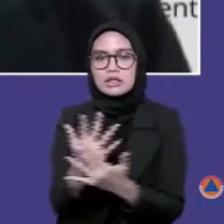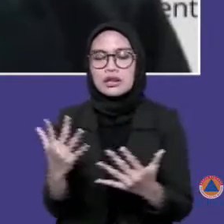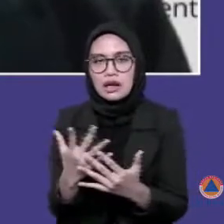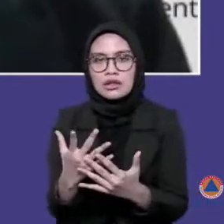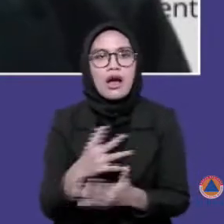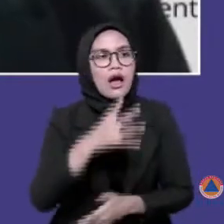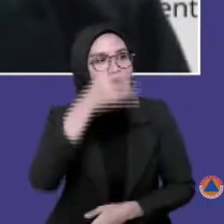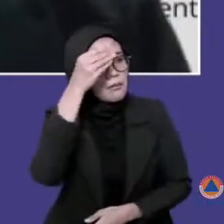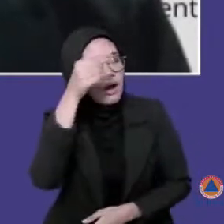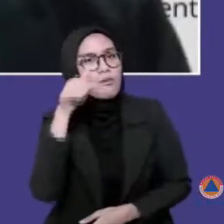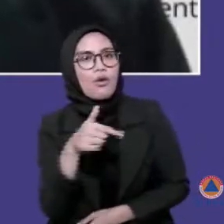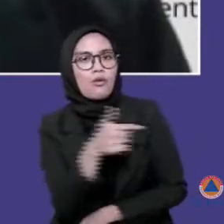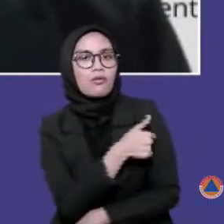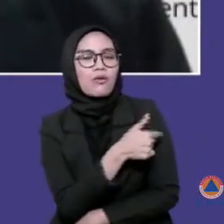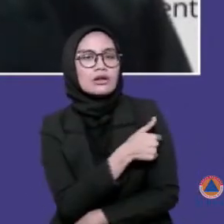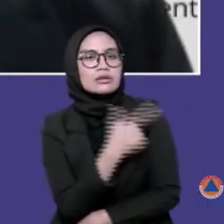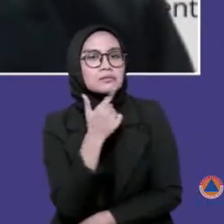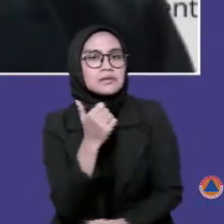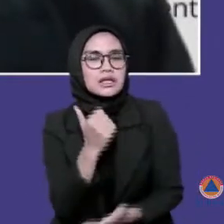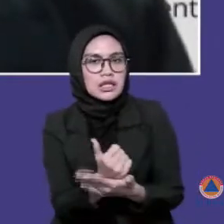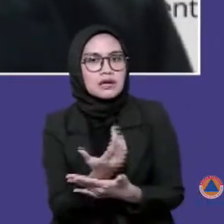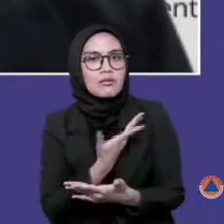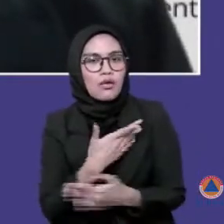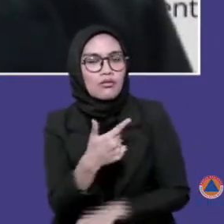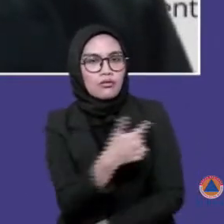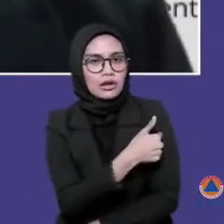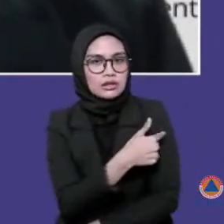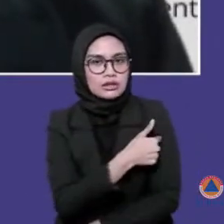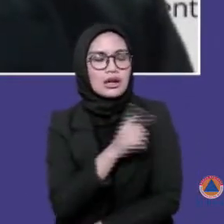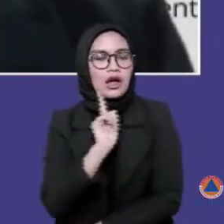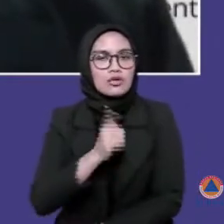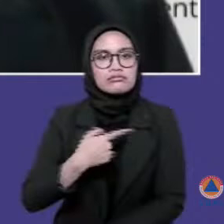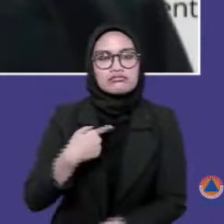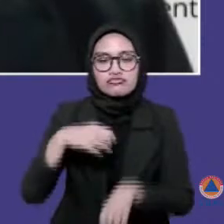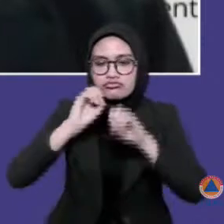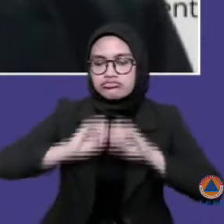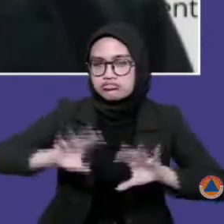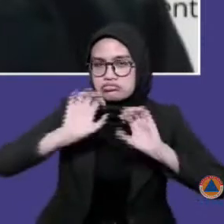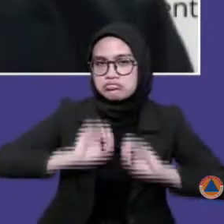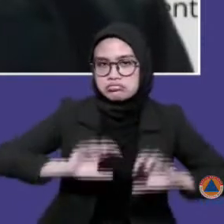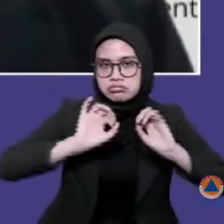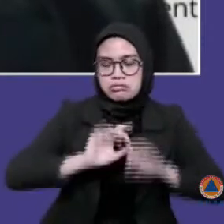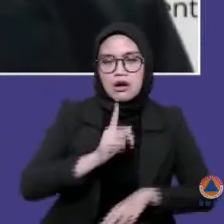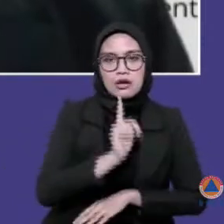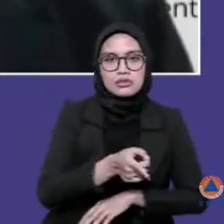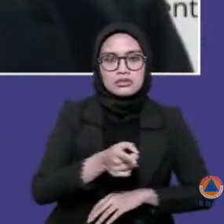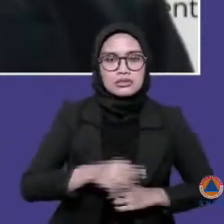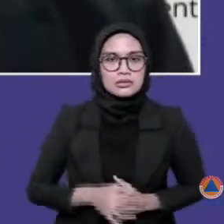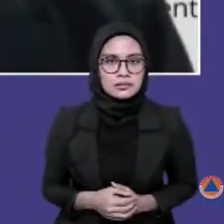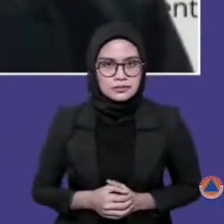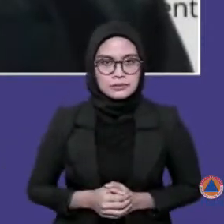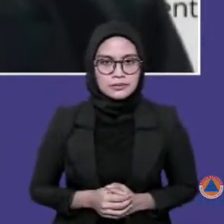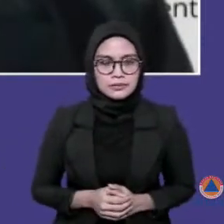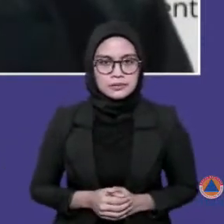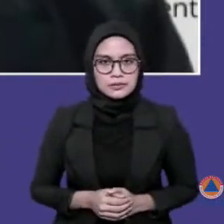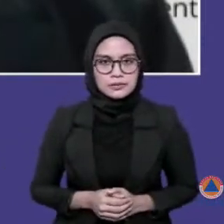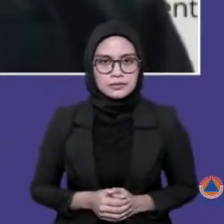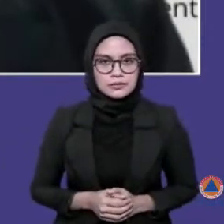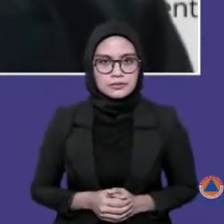people understand the importance of the vaccinations. And it seems that it's quite well in terms of